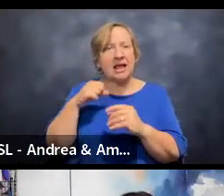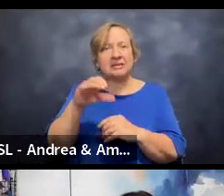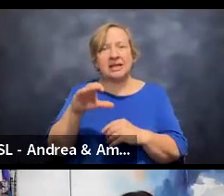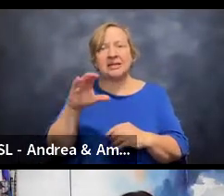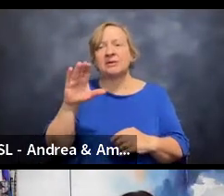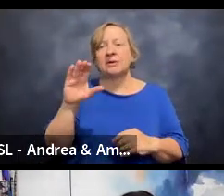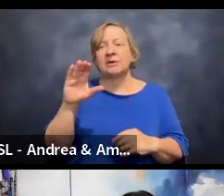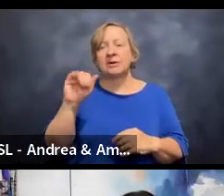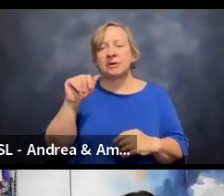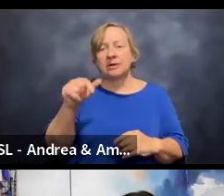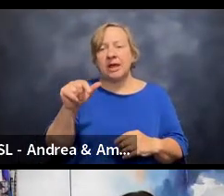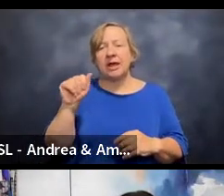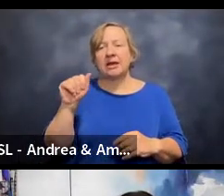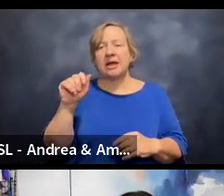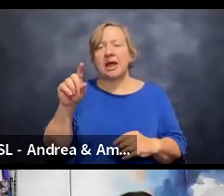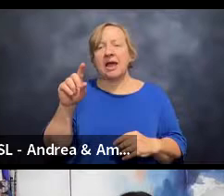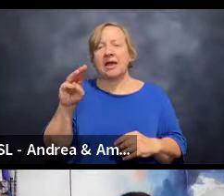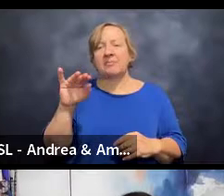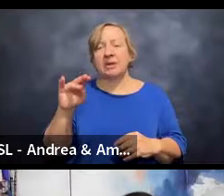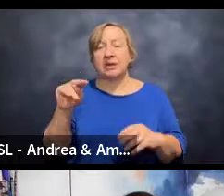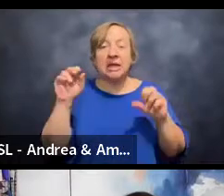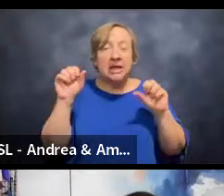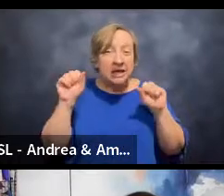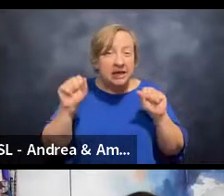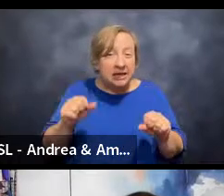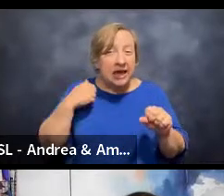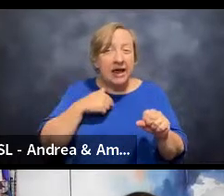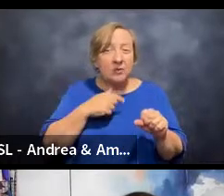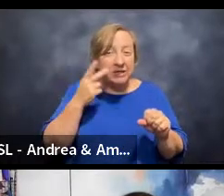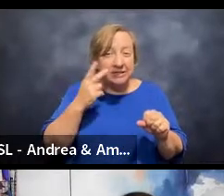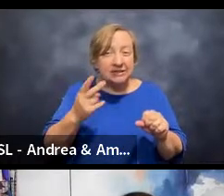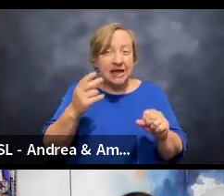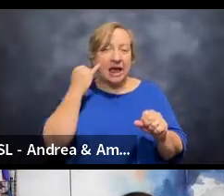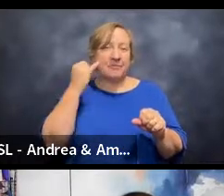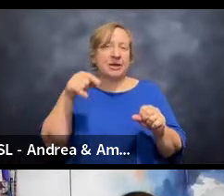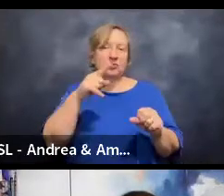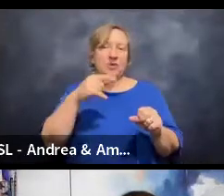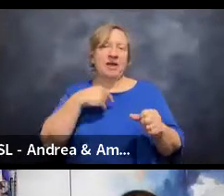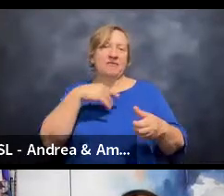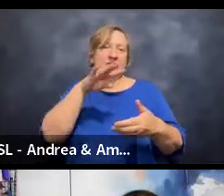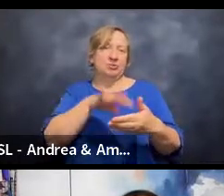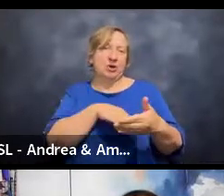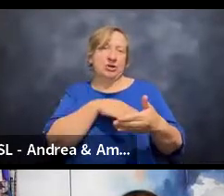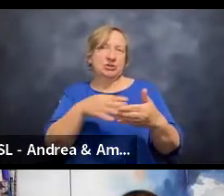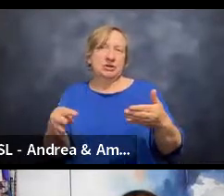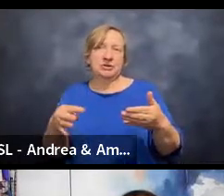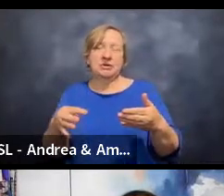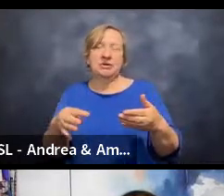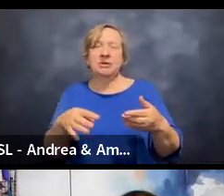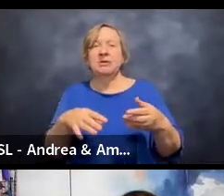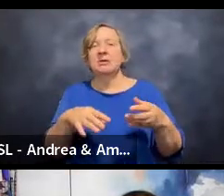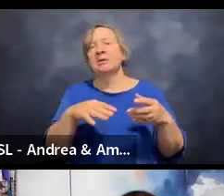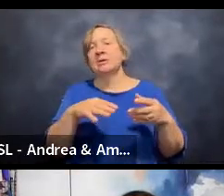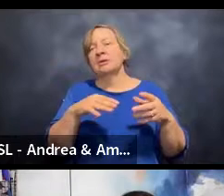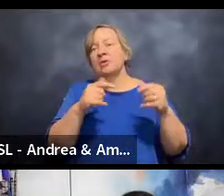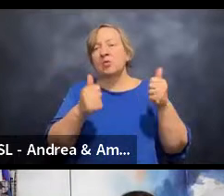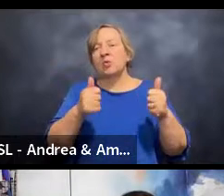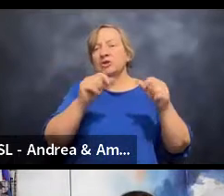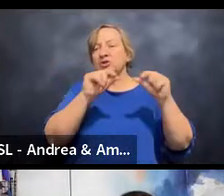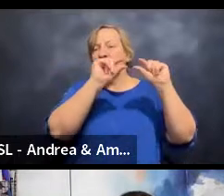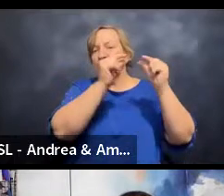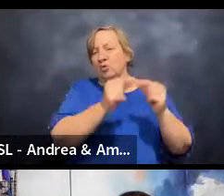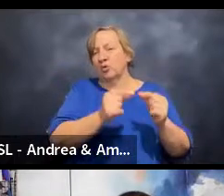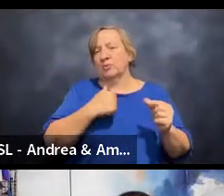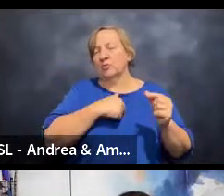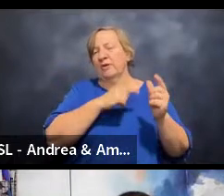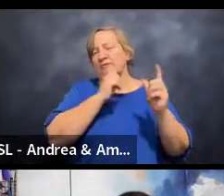admin, which was, can we see, like, I'm sure you all have a spreadsheet where you're like, quantitative, these are the groups we've talked to, but also